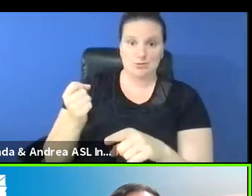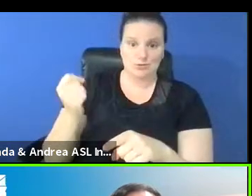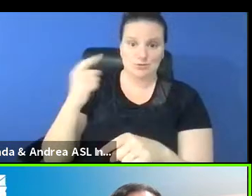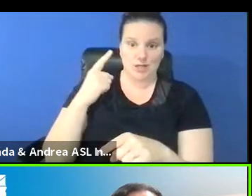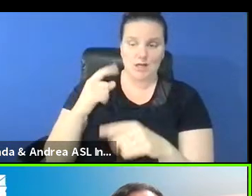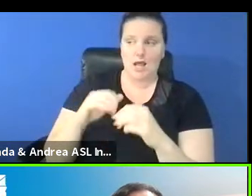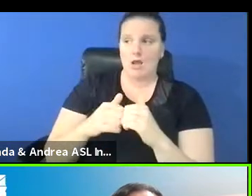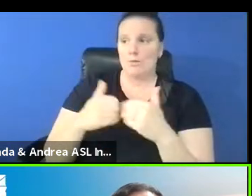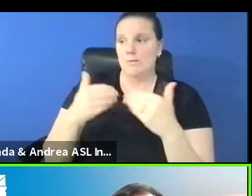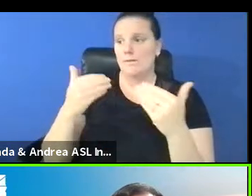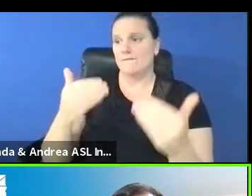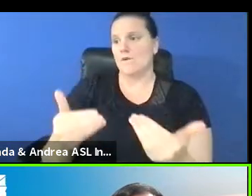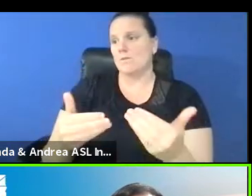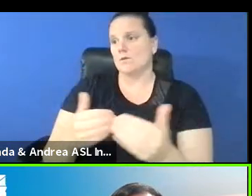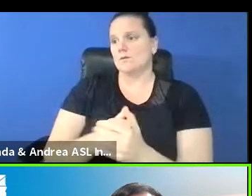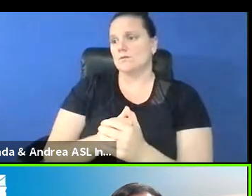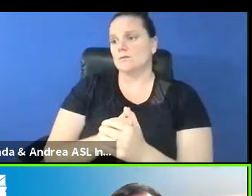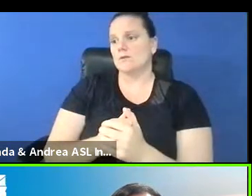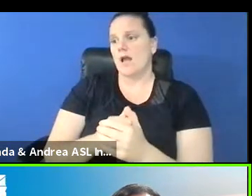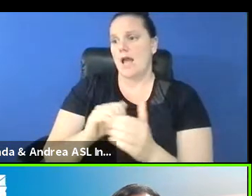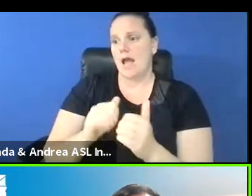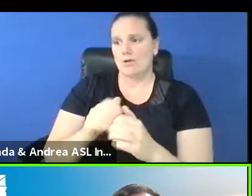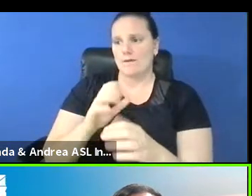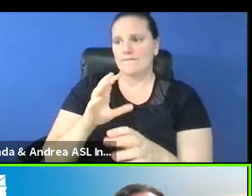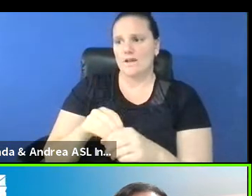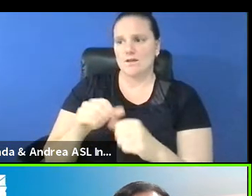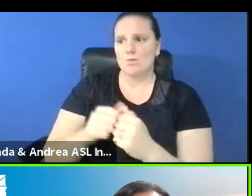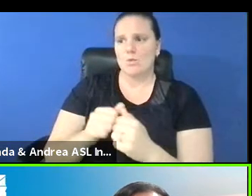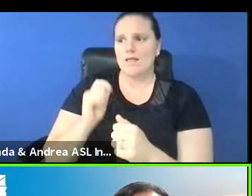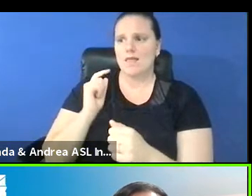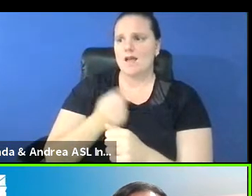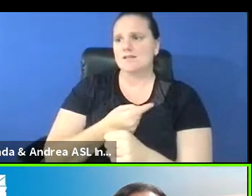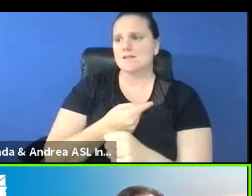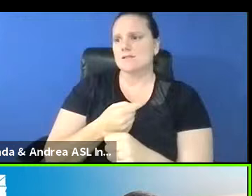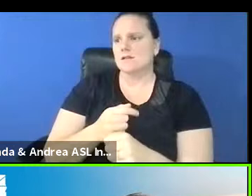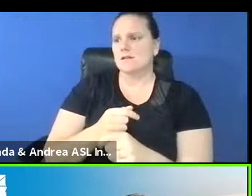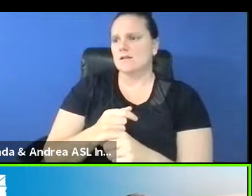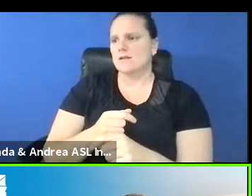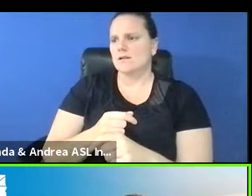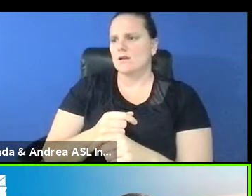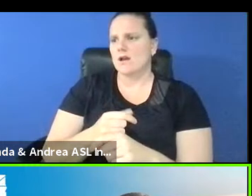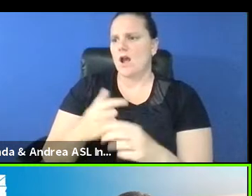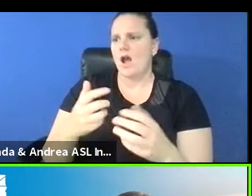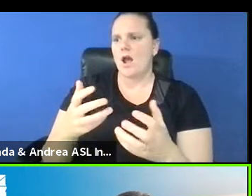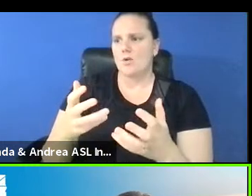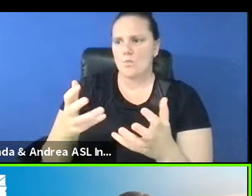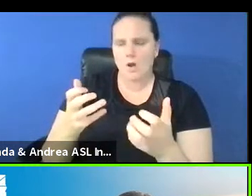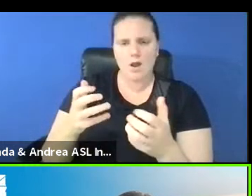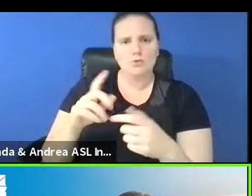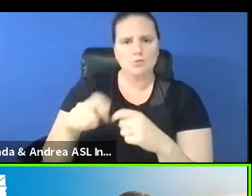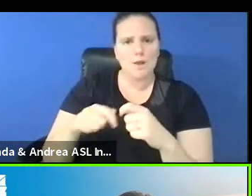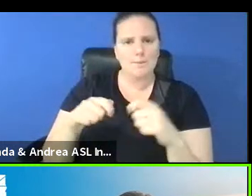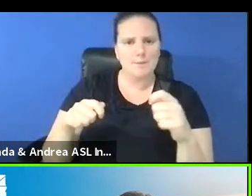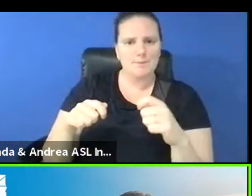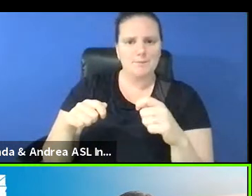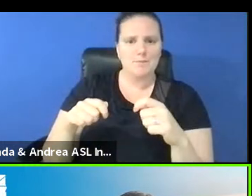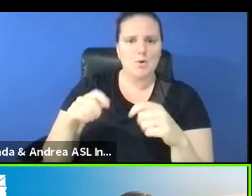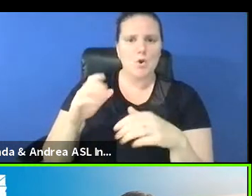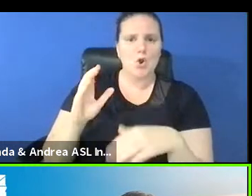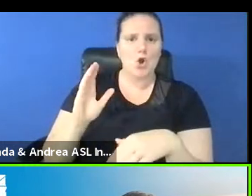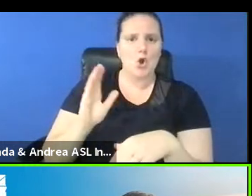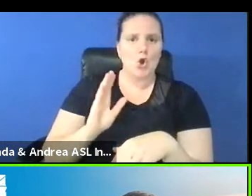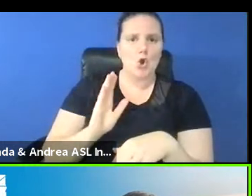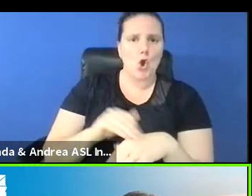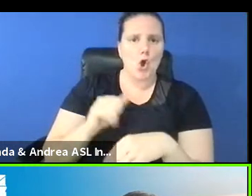how we're moving forward and how they can engage with us. And then I also just wanted to wrap up with a little bit of a call to action. So you